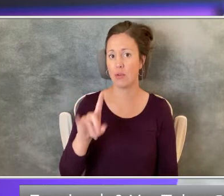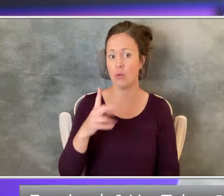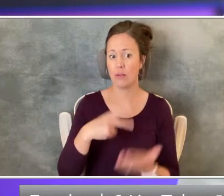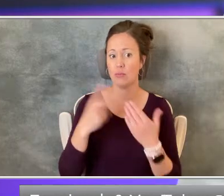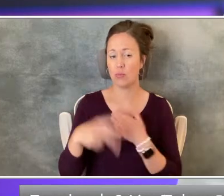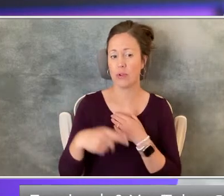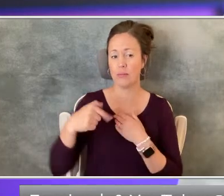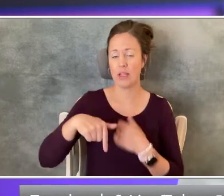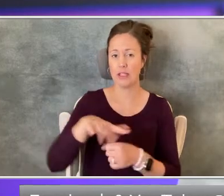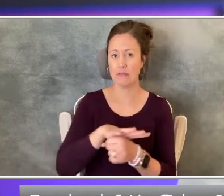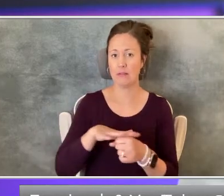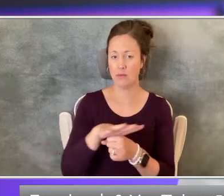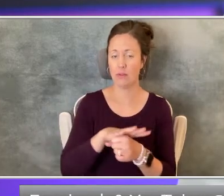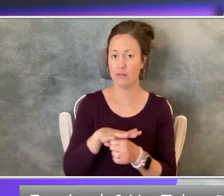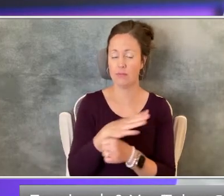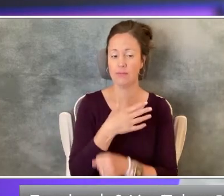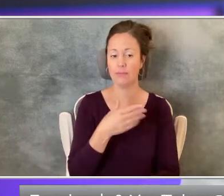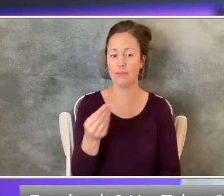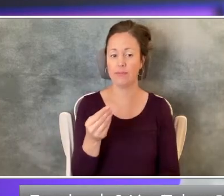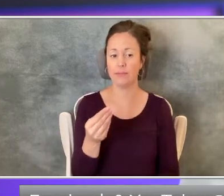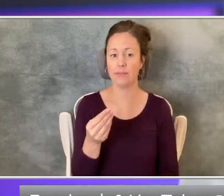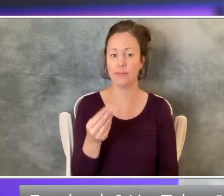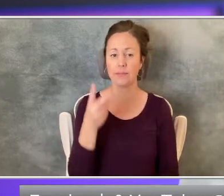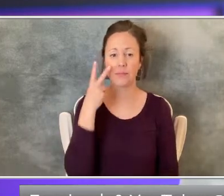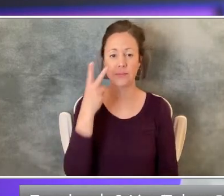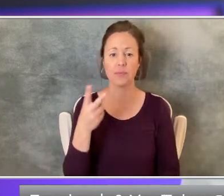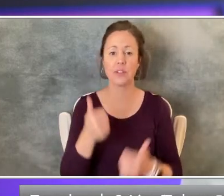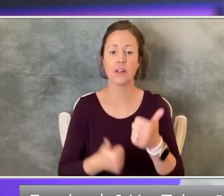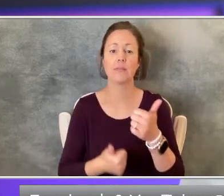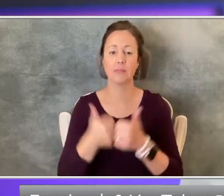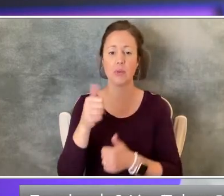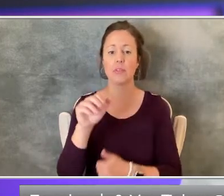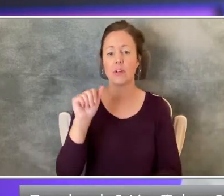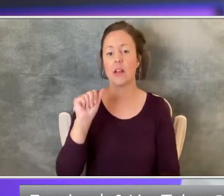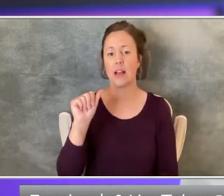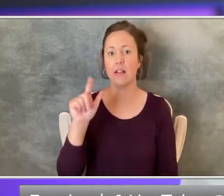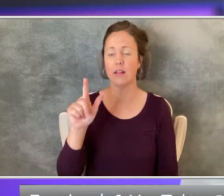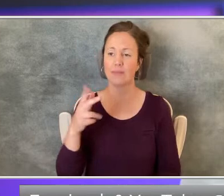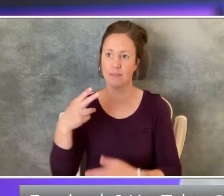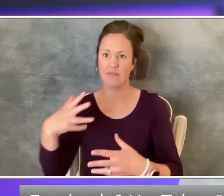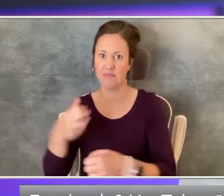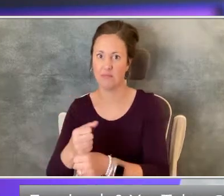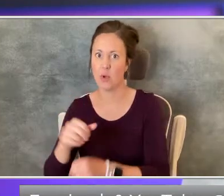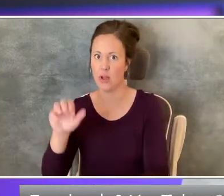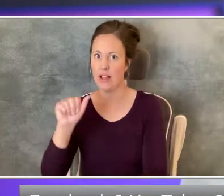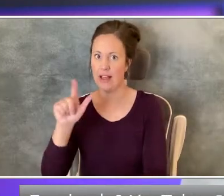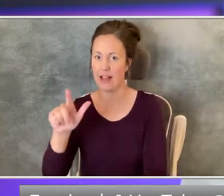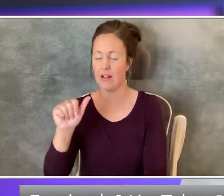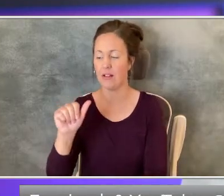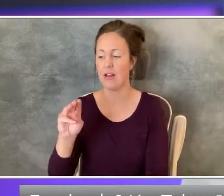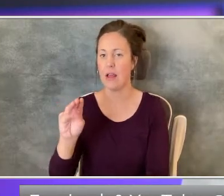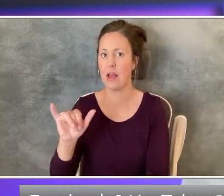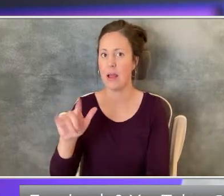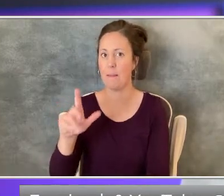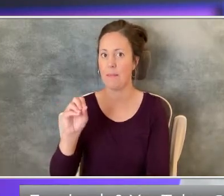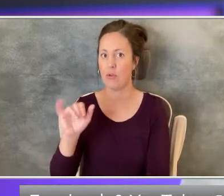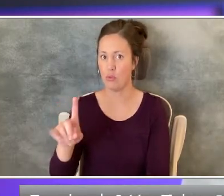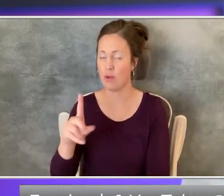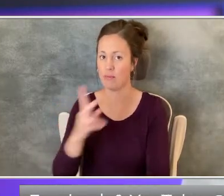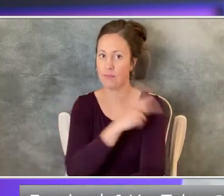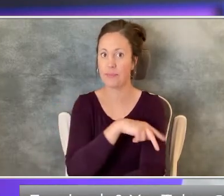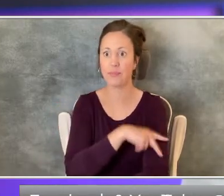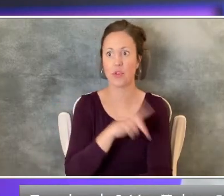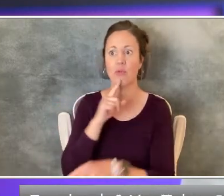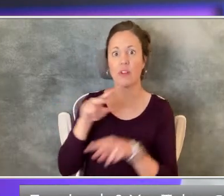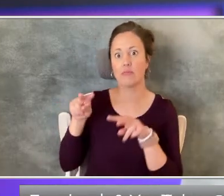and we see most of these AL, we call them AL amyloid patients, and do extensive surveillance of their